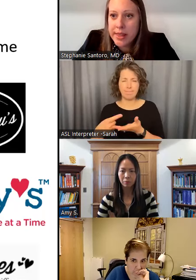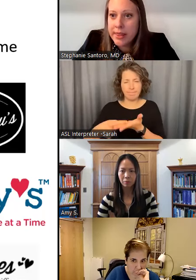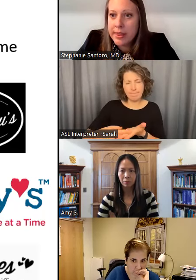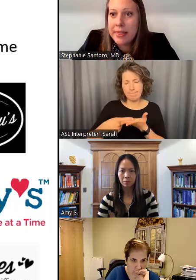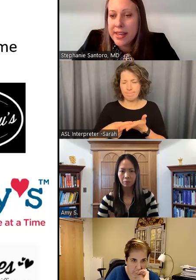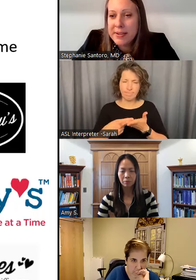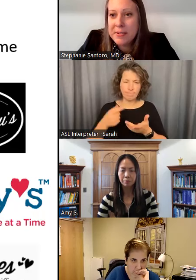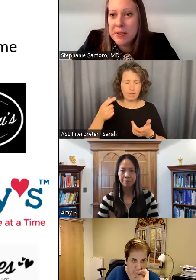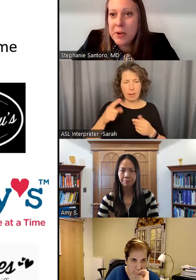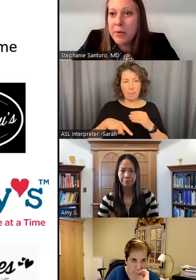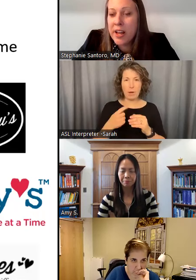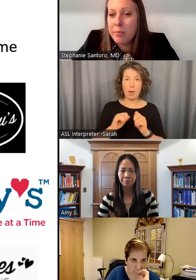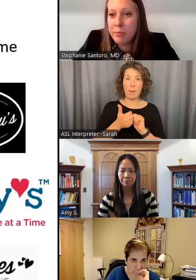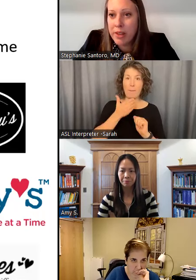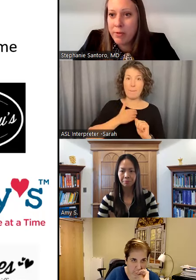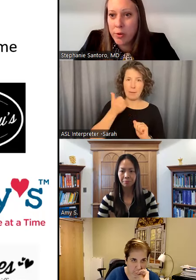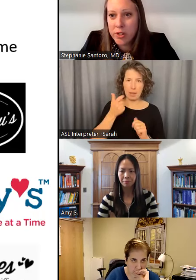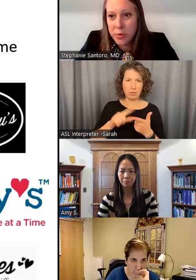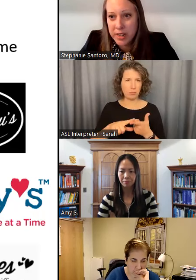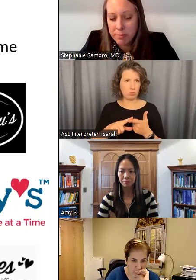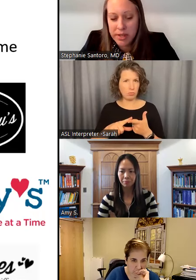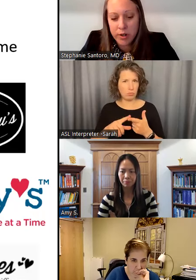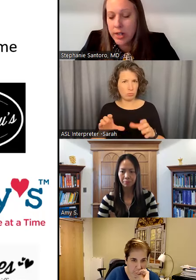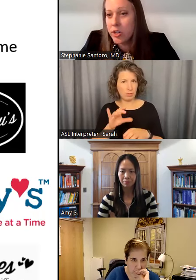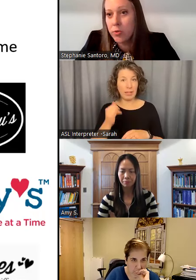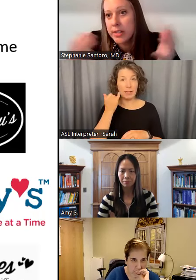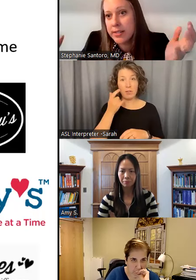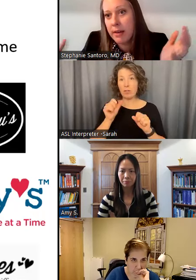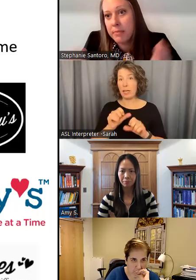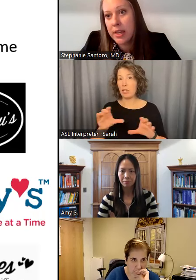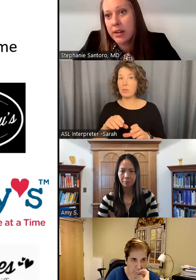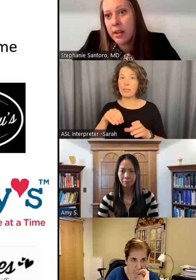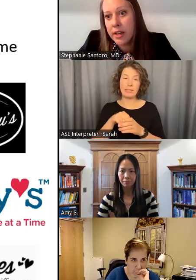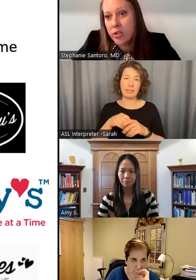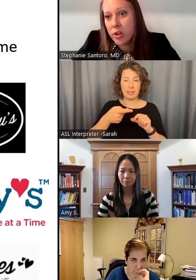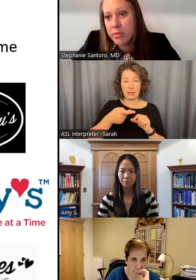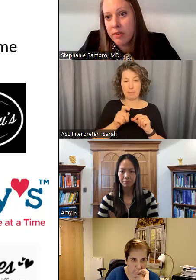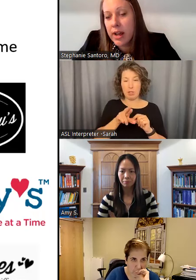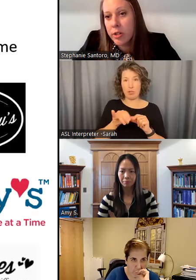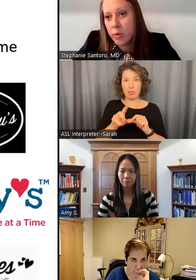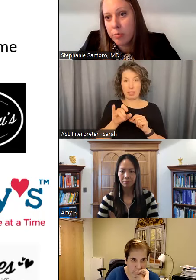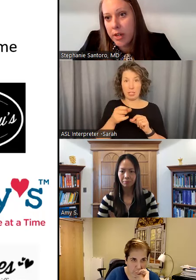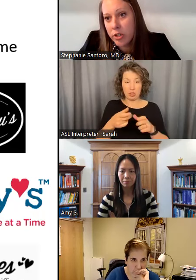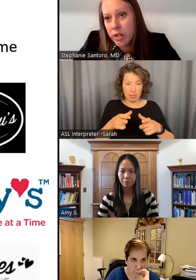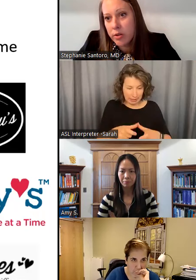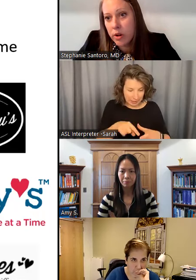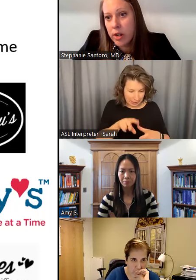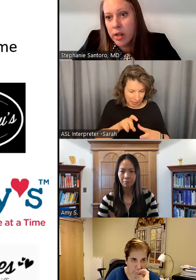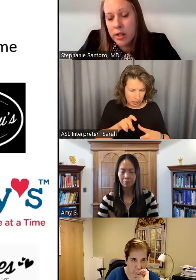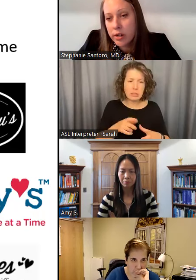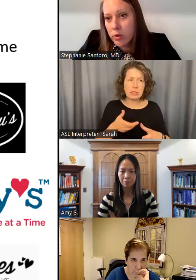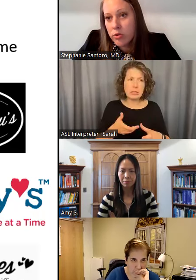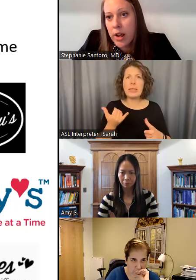implement that then, if you can do it in a petri dish, what does that mean in terms of an actual patient